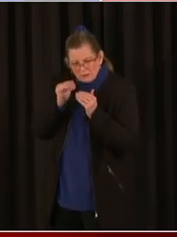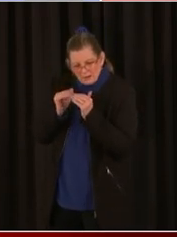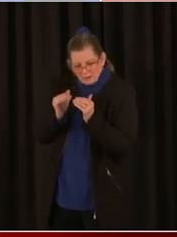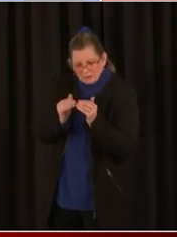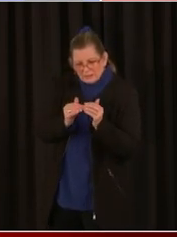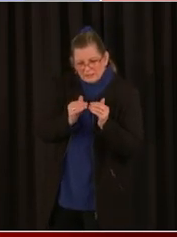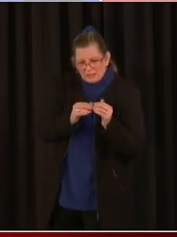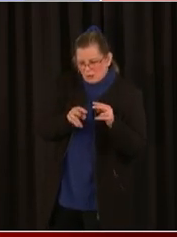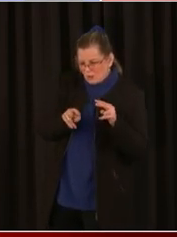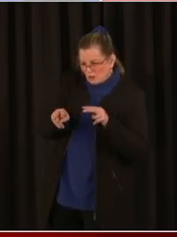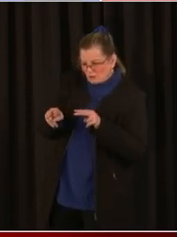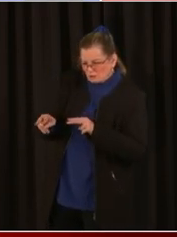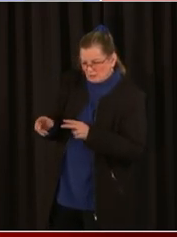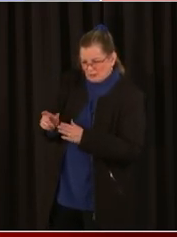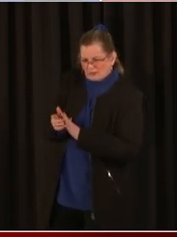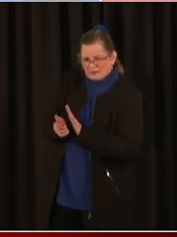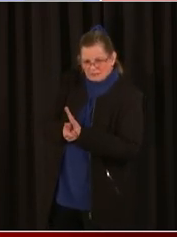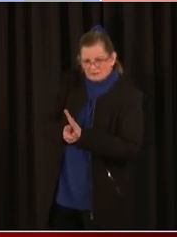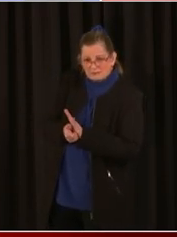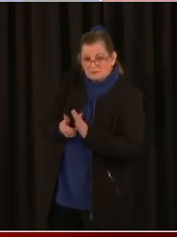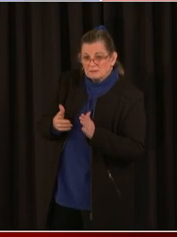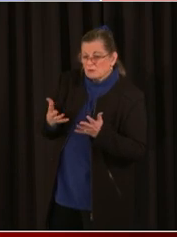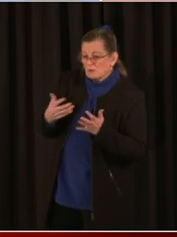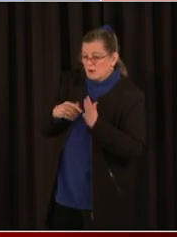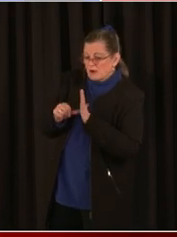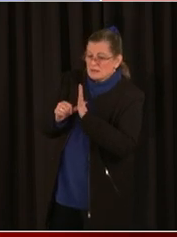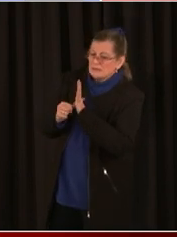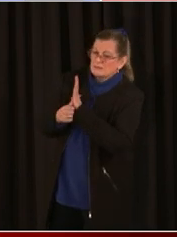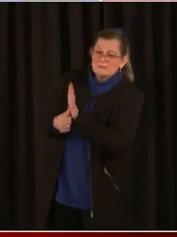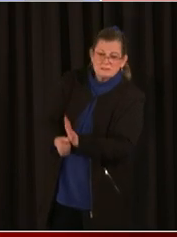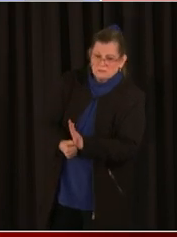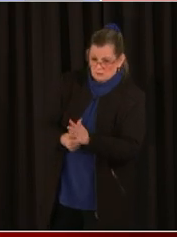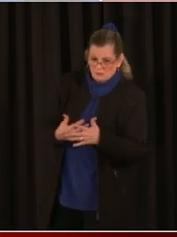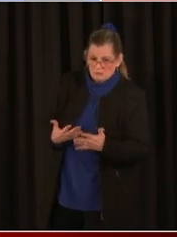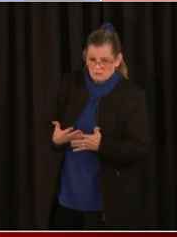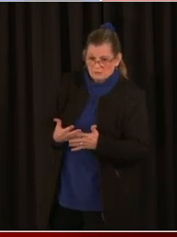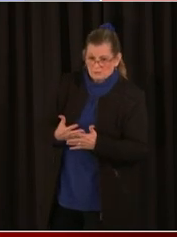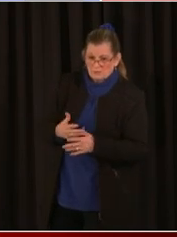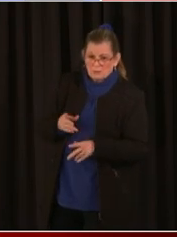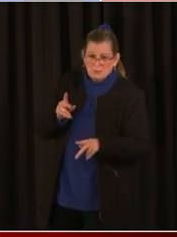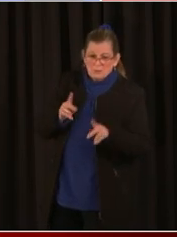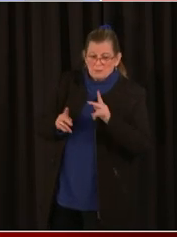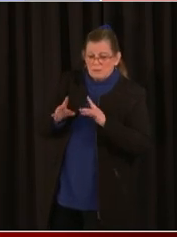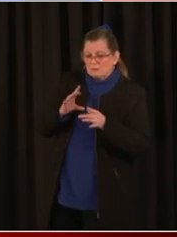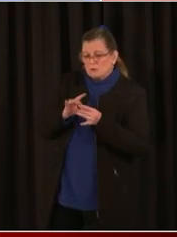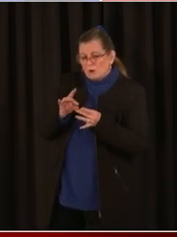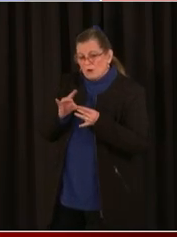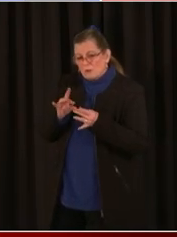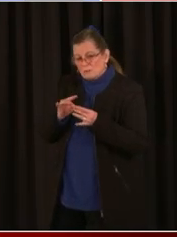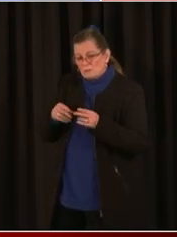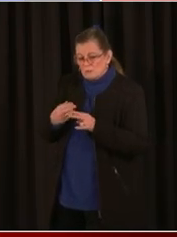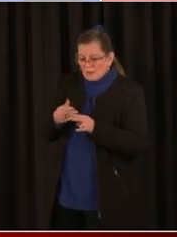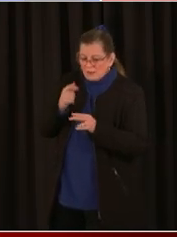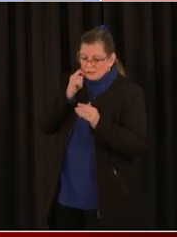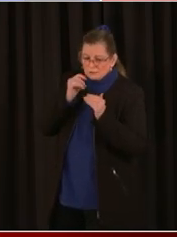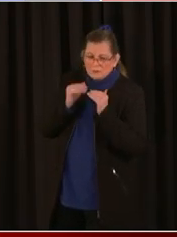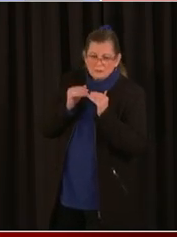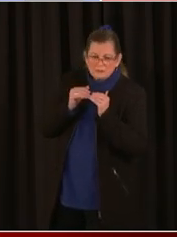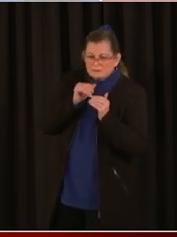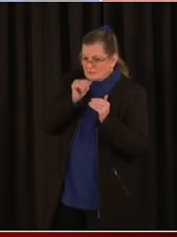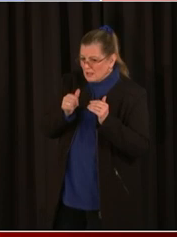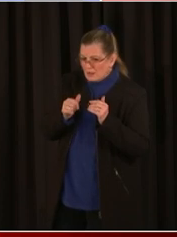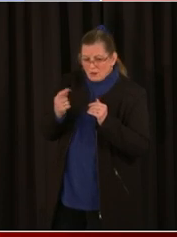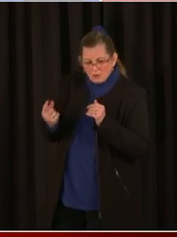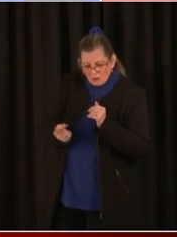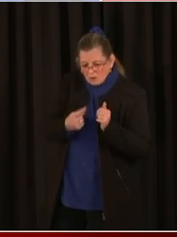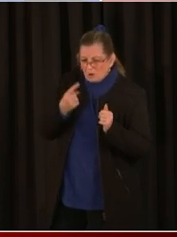we're looking at legislation. I want to emphasize that, folks talk about racial equity, but it's not